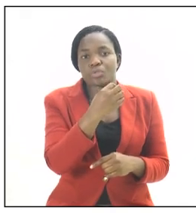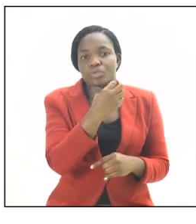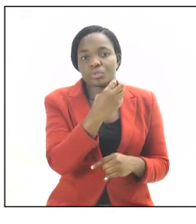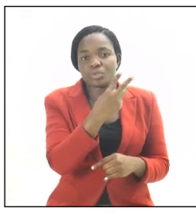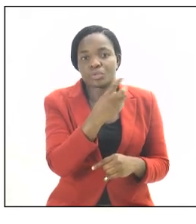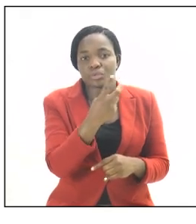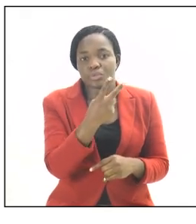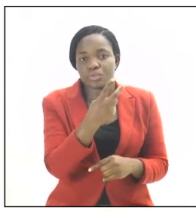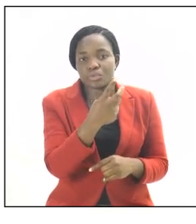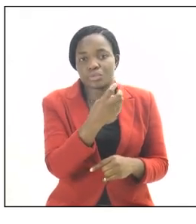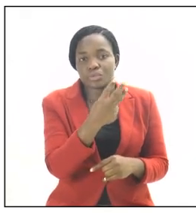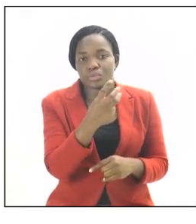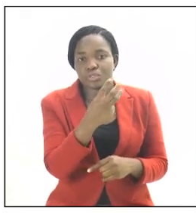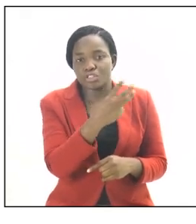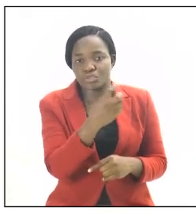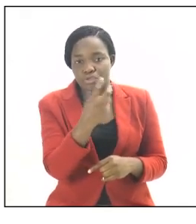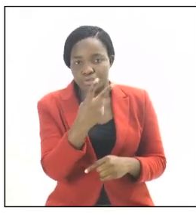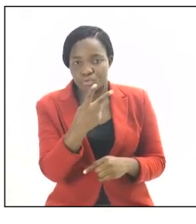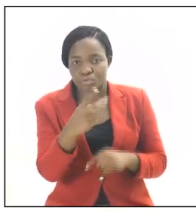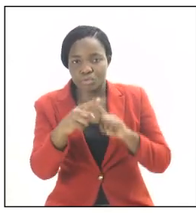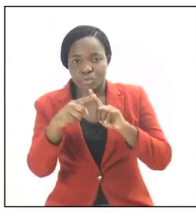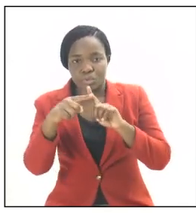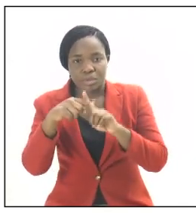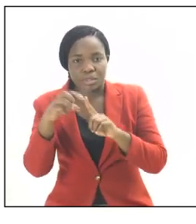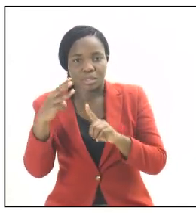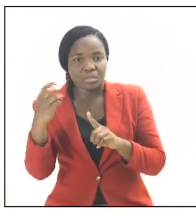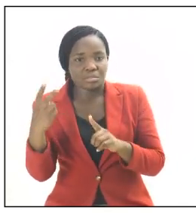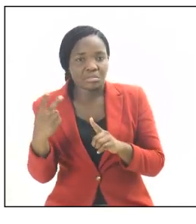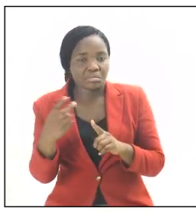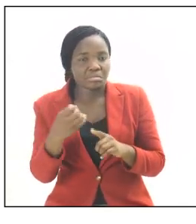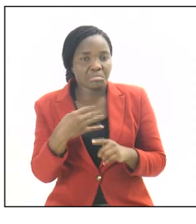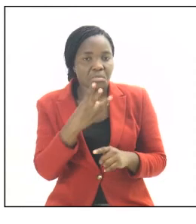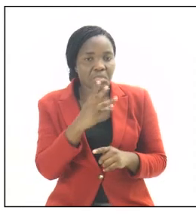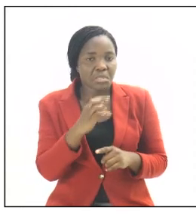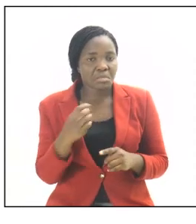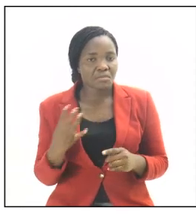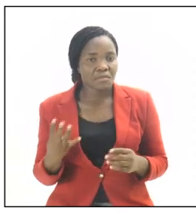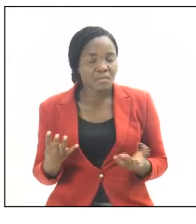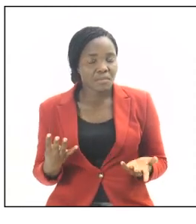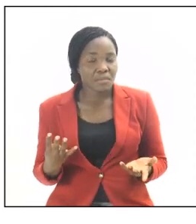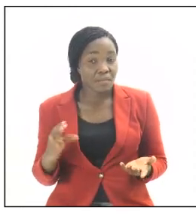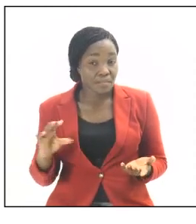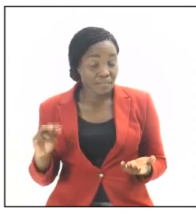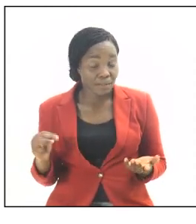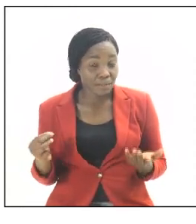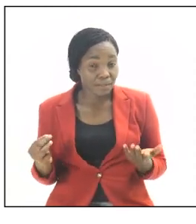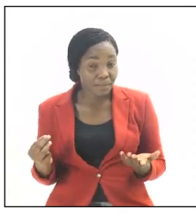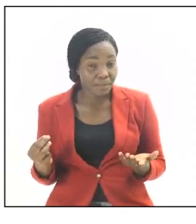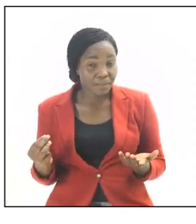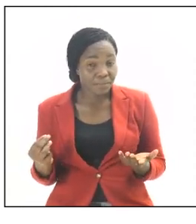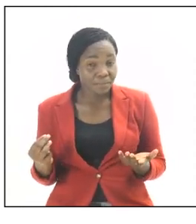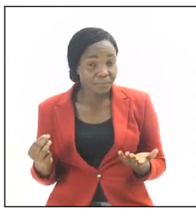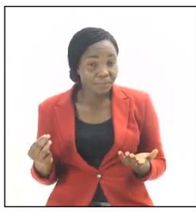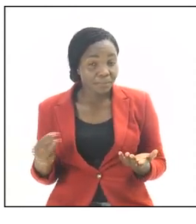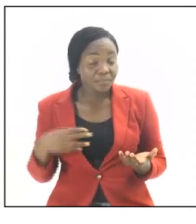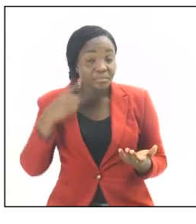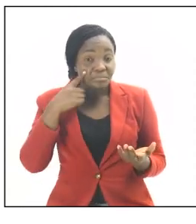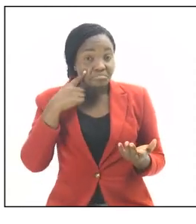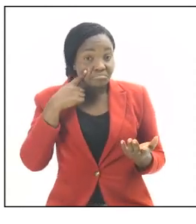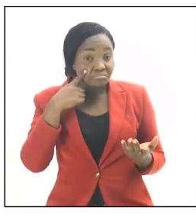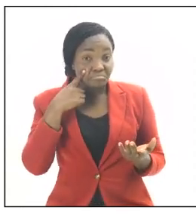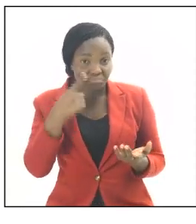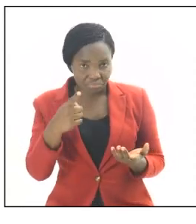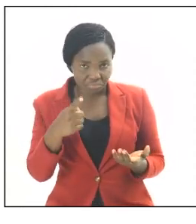straight lines, adding up to 64 centimeters. Okay, let's have a look at